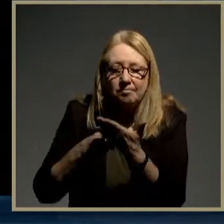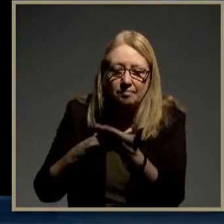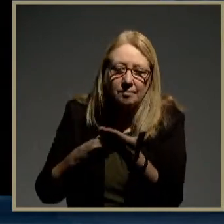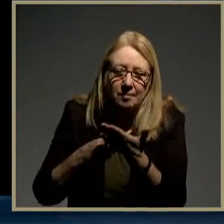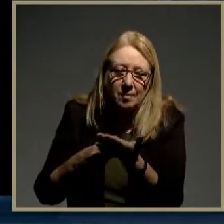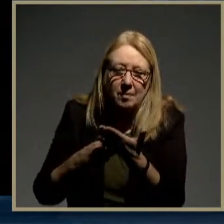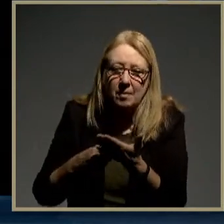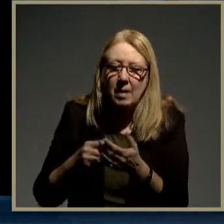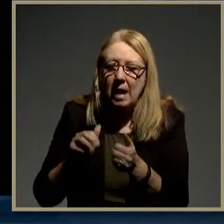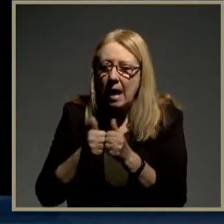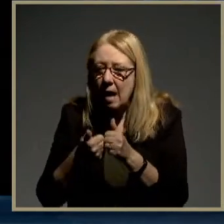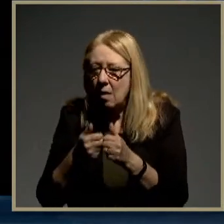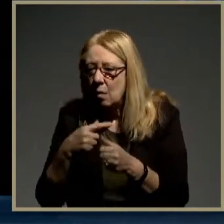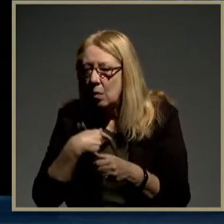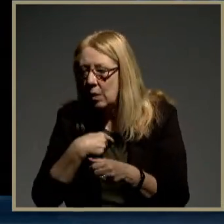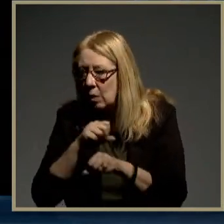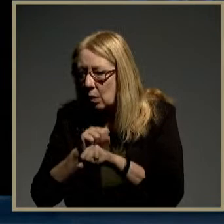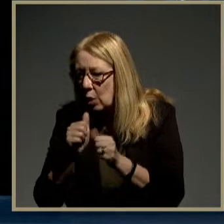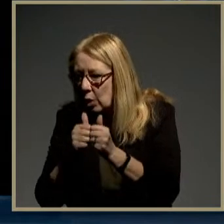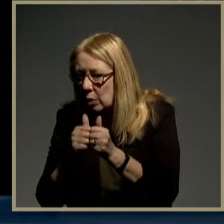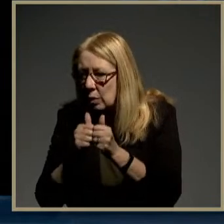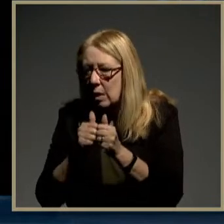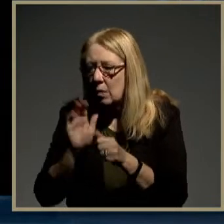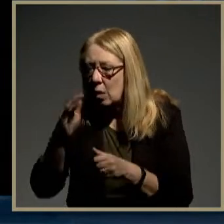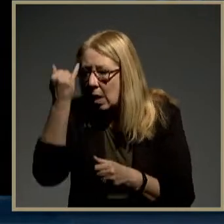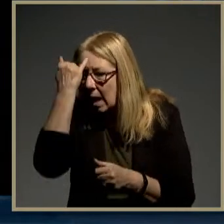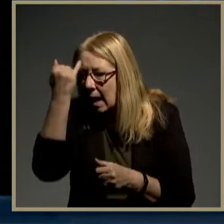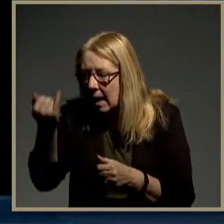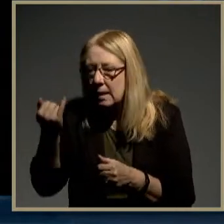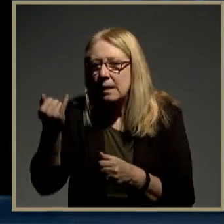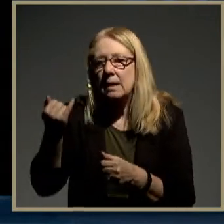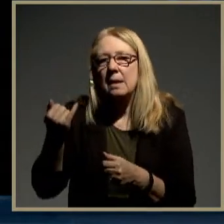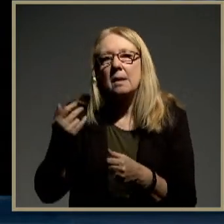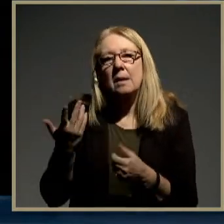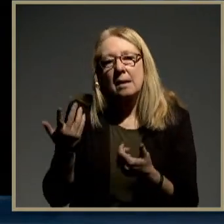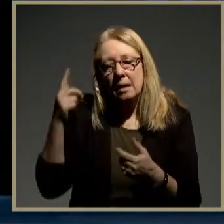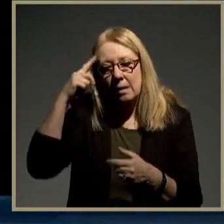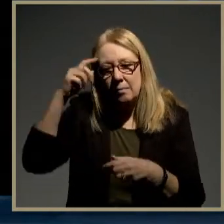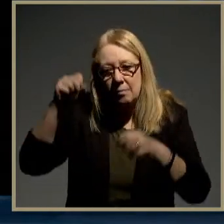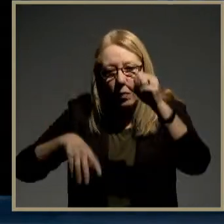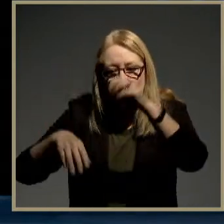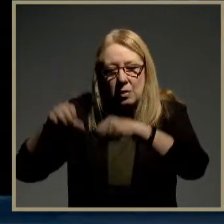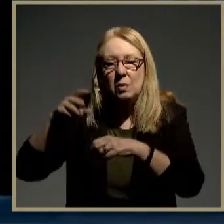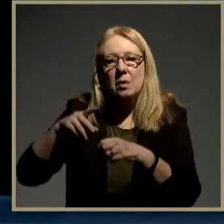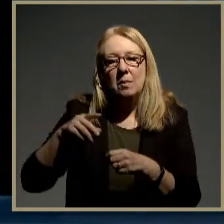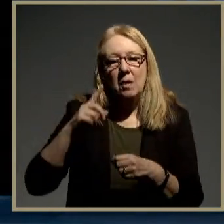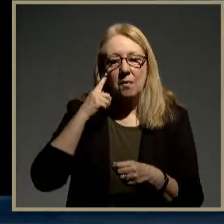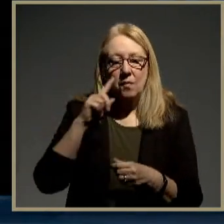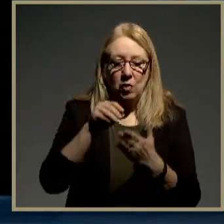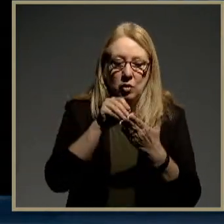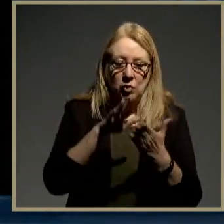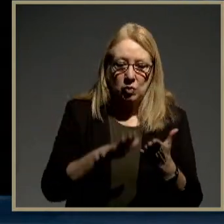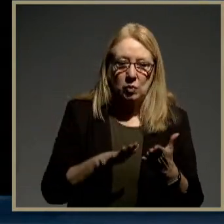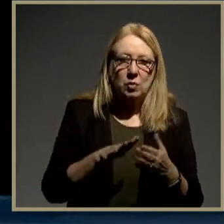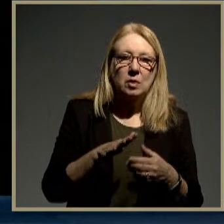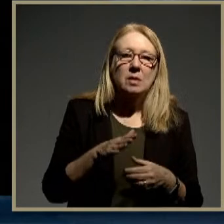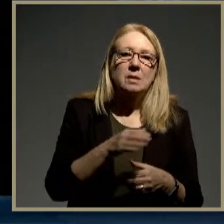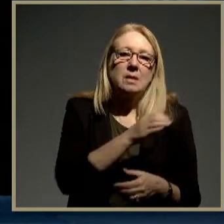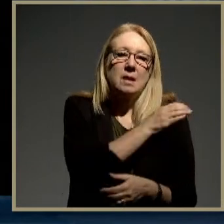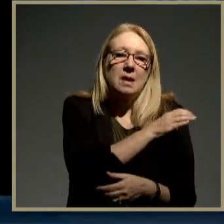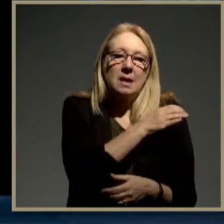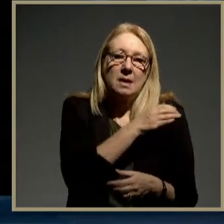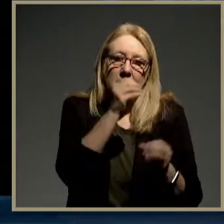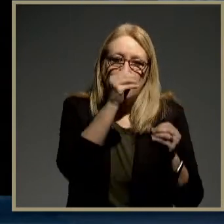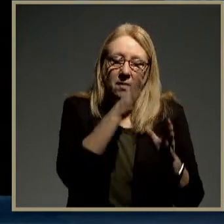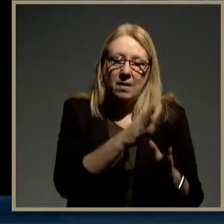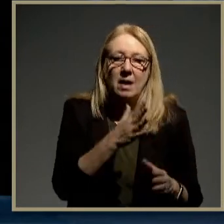of cooperation, ideas they may have, and really just support interaction of both students, clinical